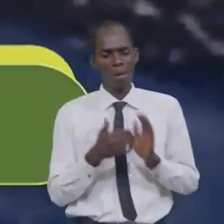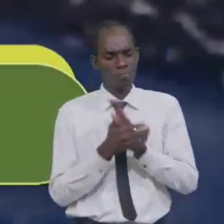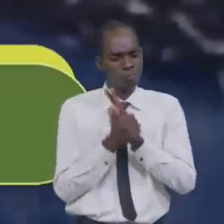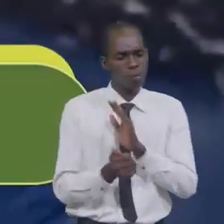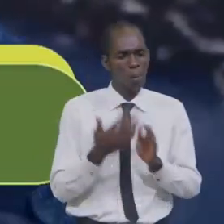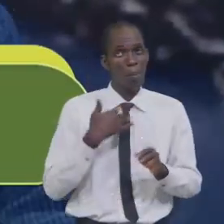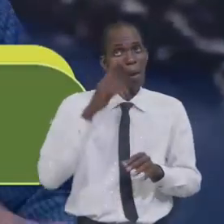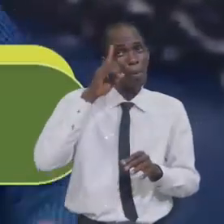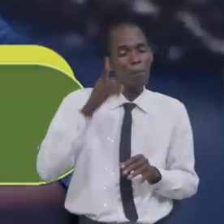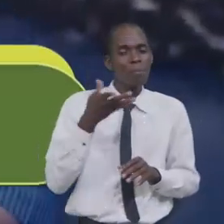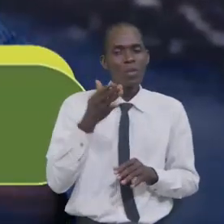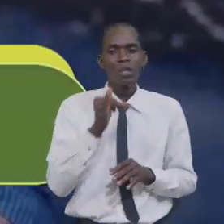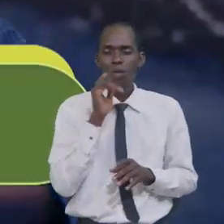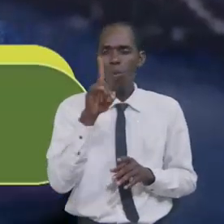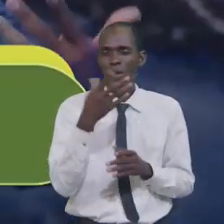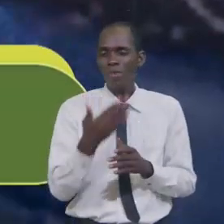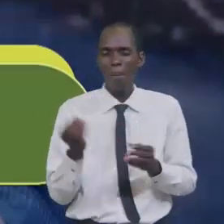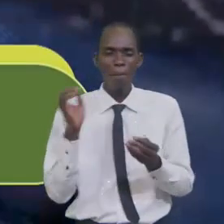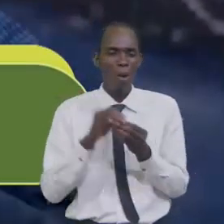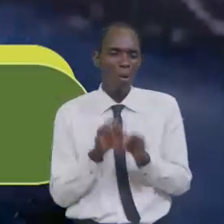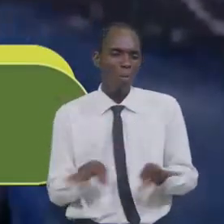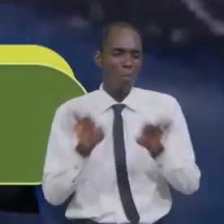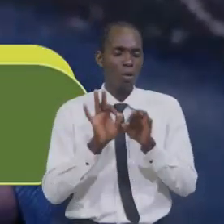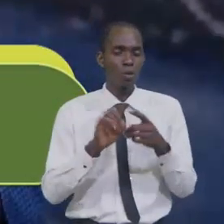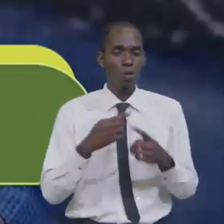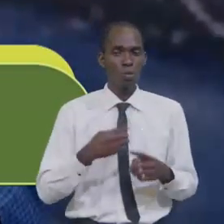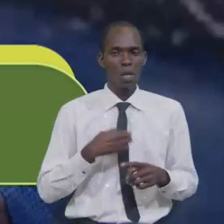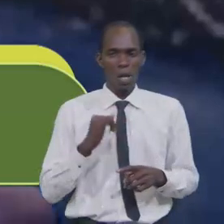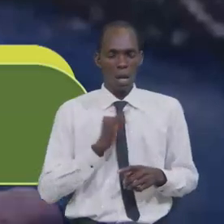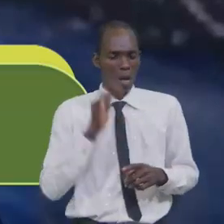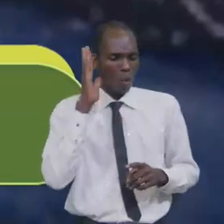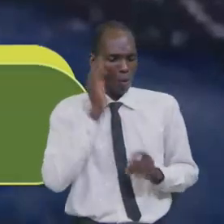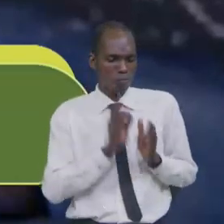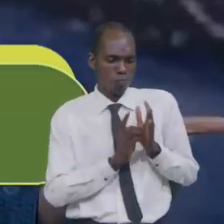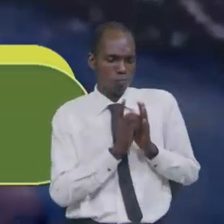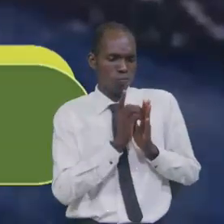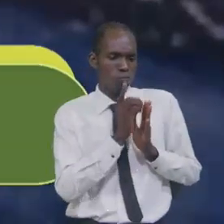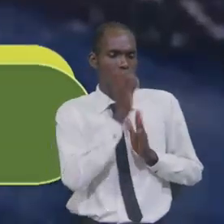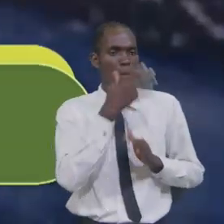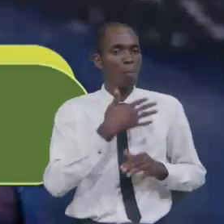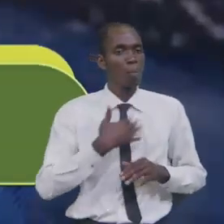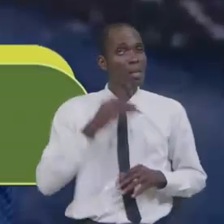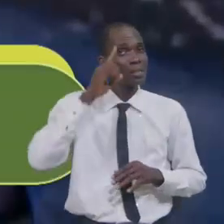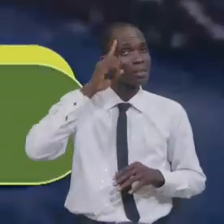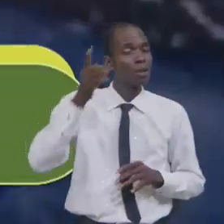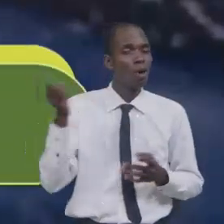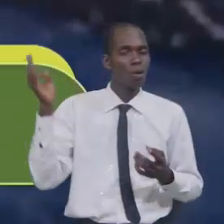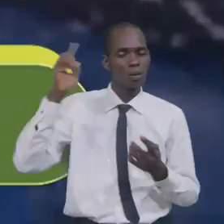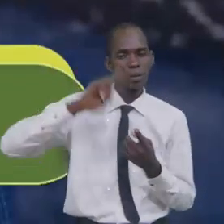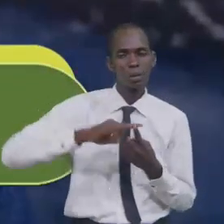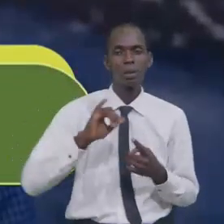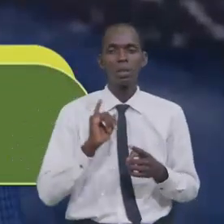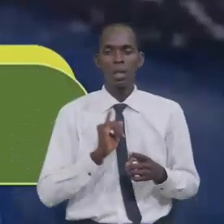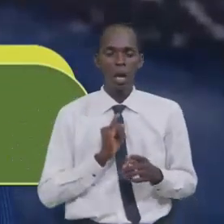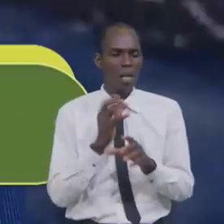thing important to me. I'm going to develop this skill until I achieve whatever. Name it